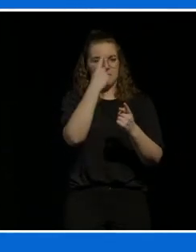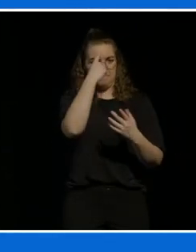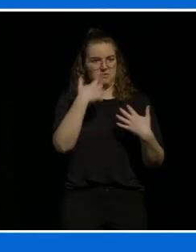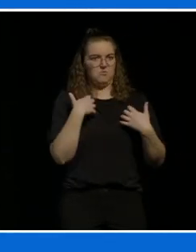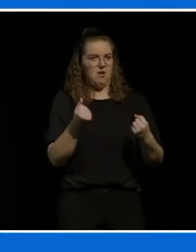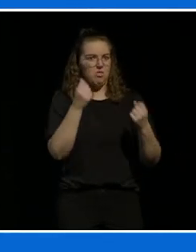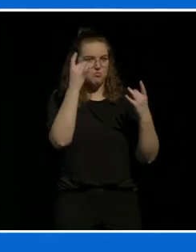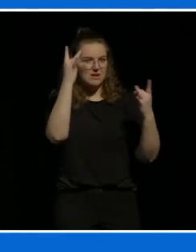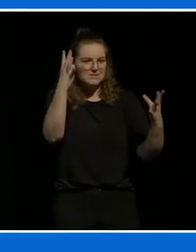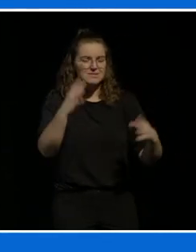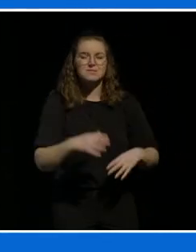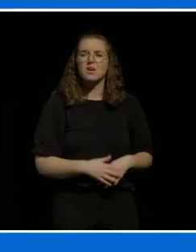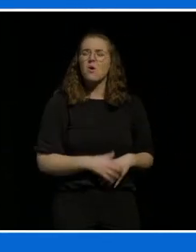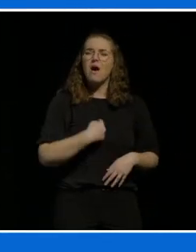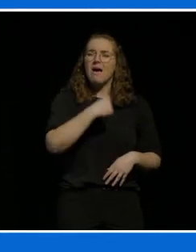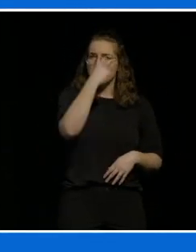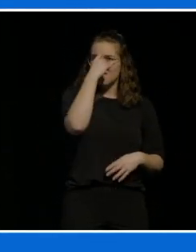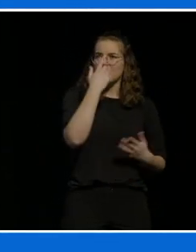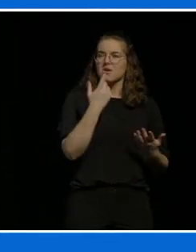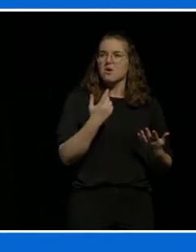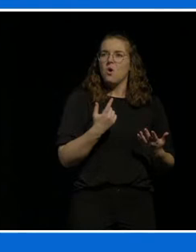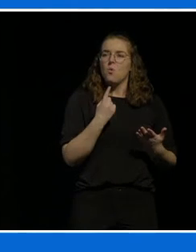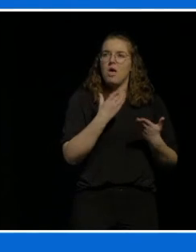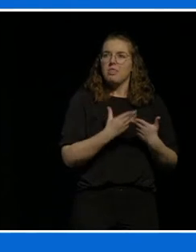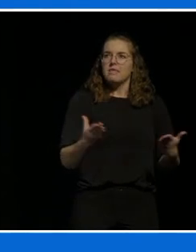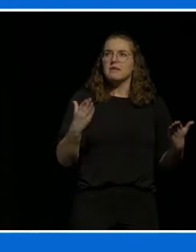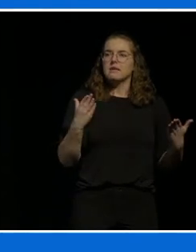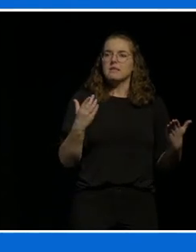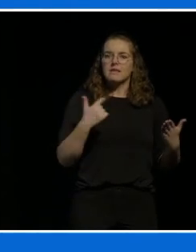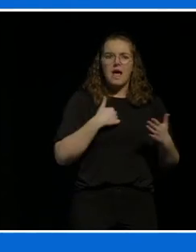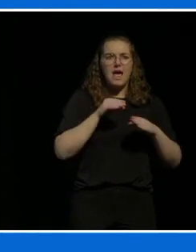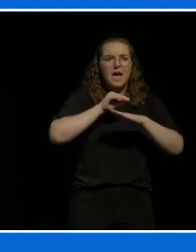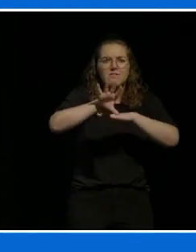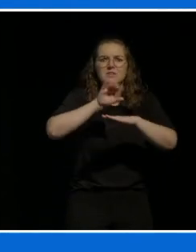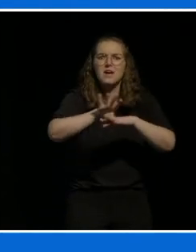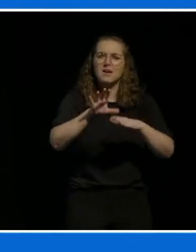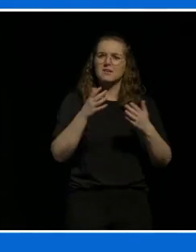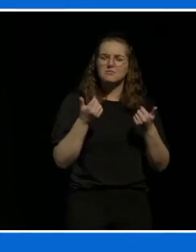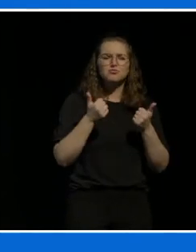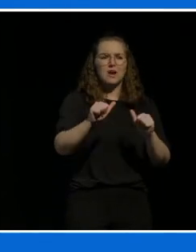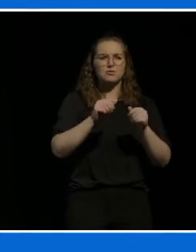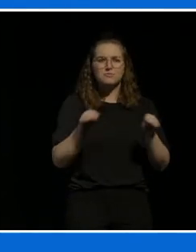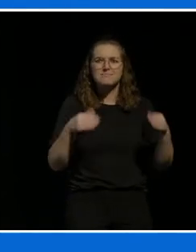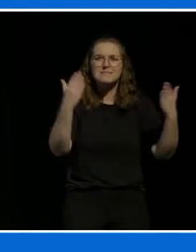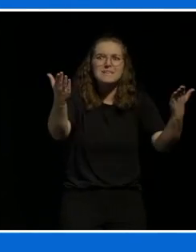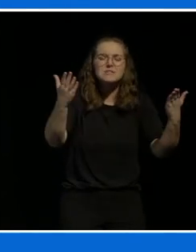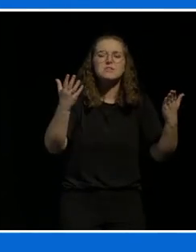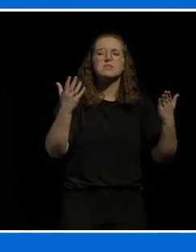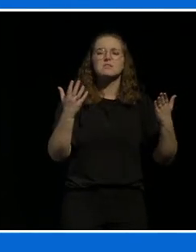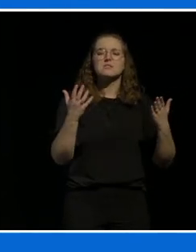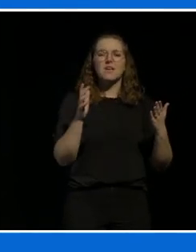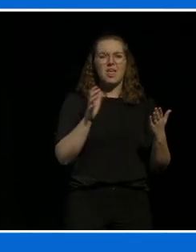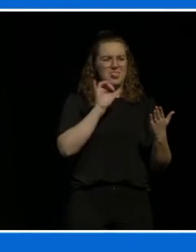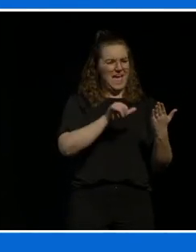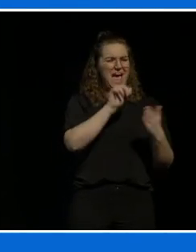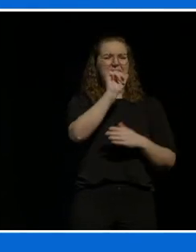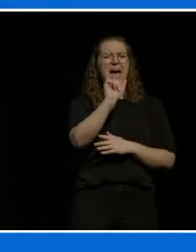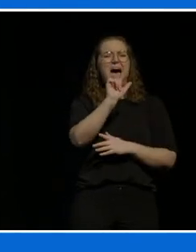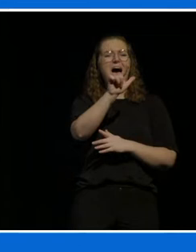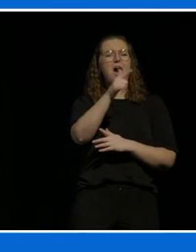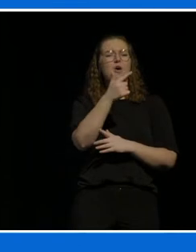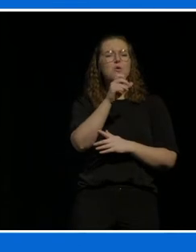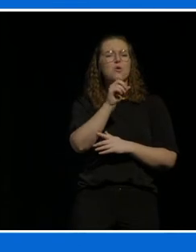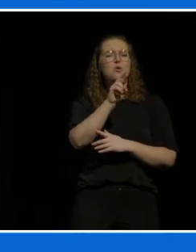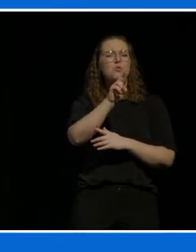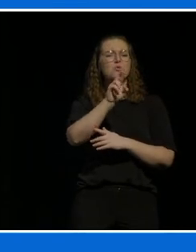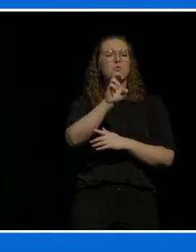lot as well. And so I think really, one thing that I prioritize and try to suggest to everyone, understand the algorithm, how it's impacting